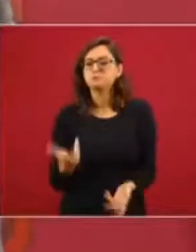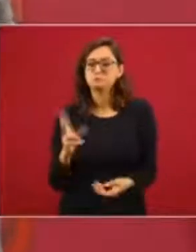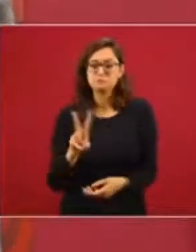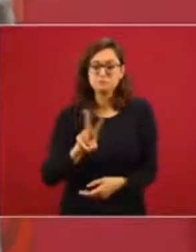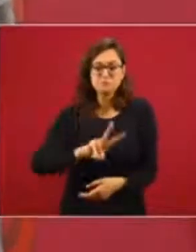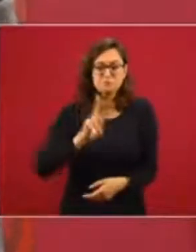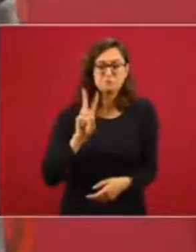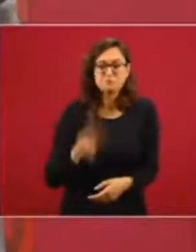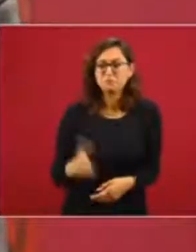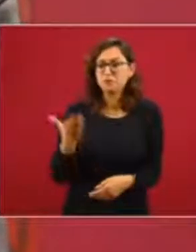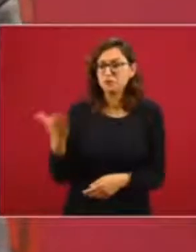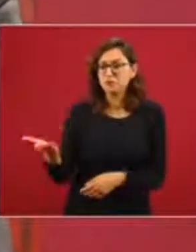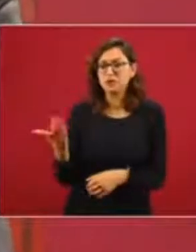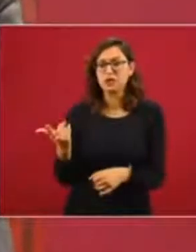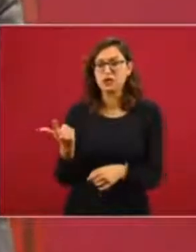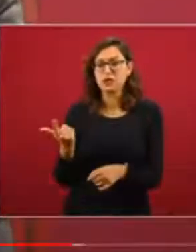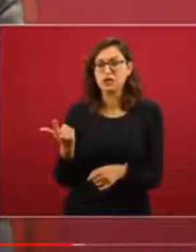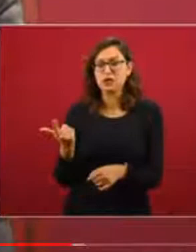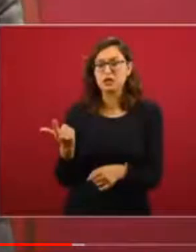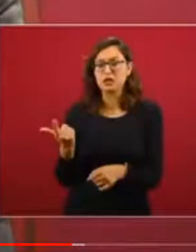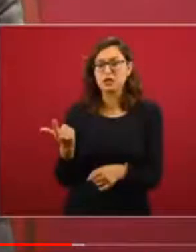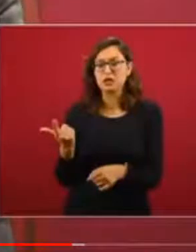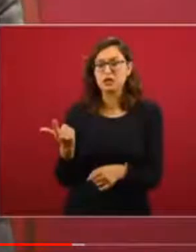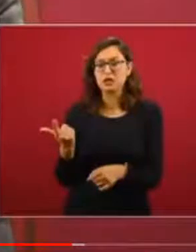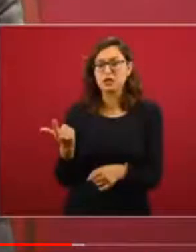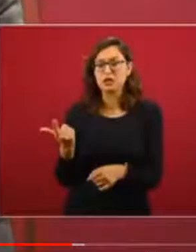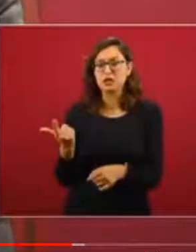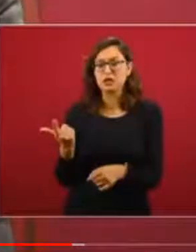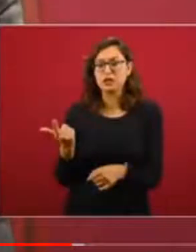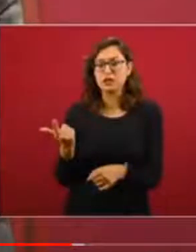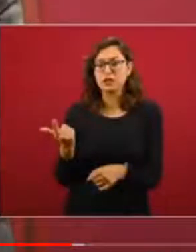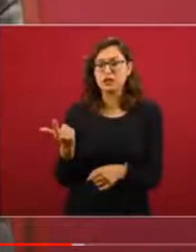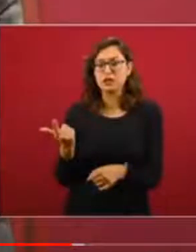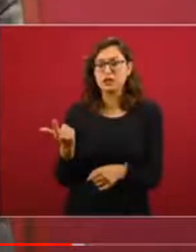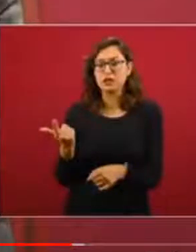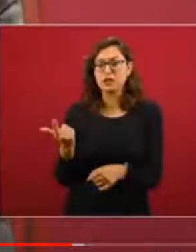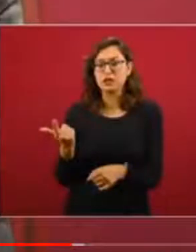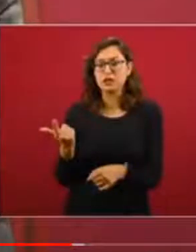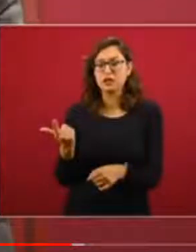muchísimo, el licenciado Muñoz Ledo. And I